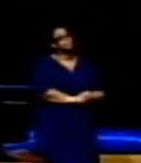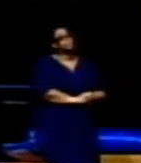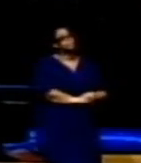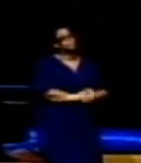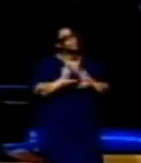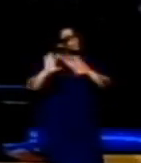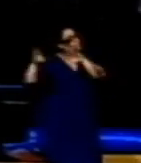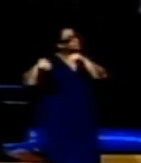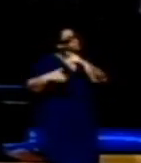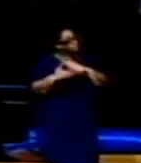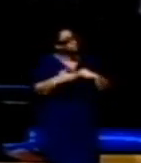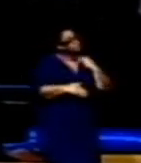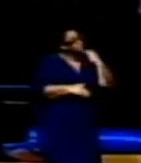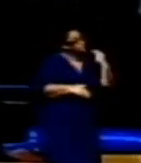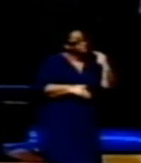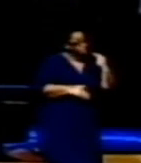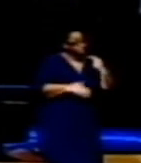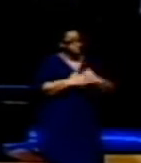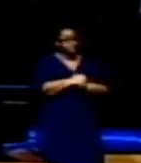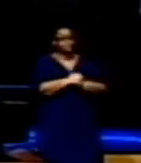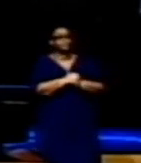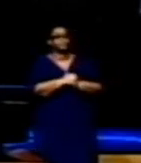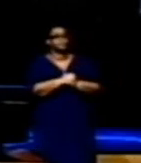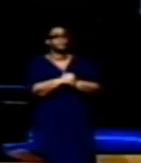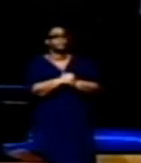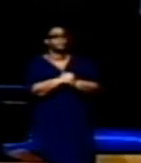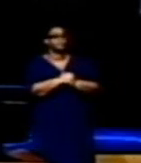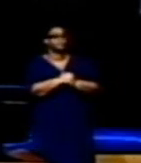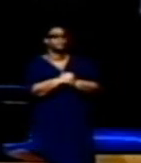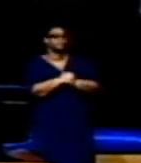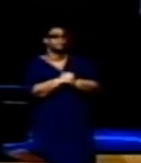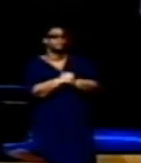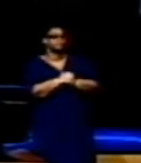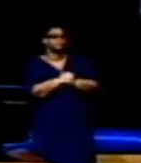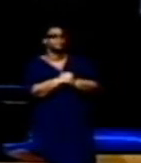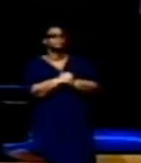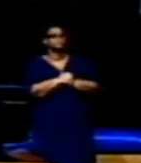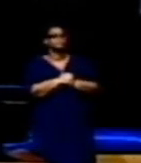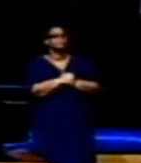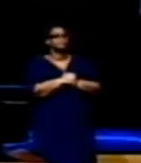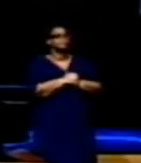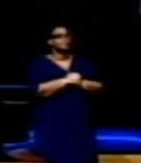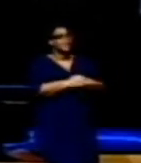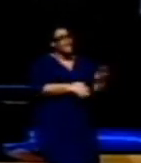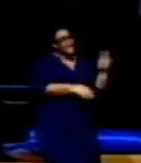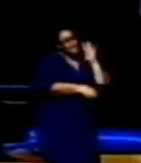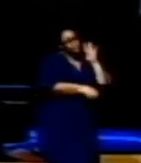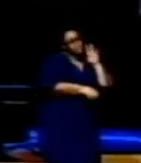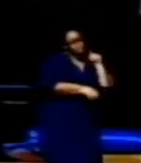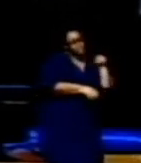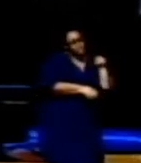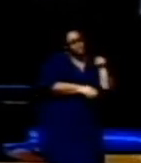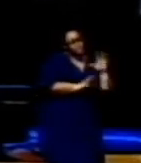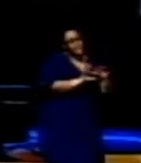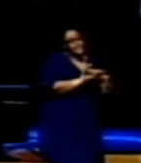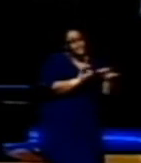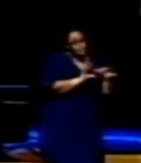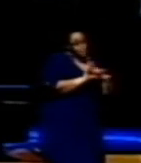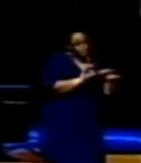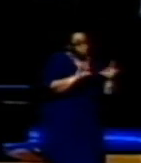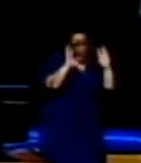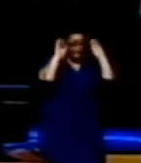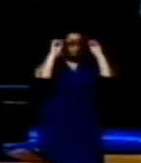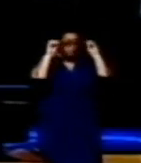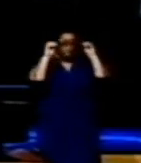I'm saying. The next verse says, I'm going all the way. For I will speak to you in a parable. I'll teach